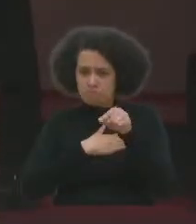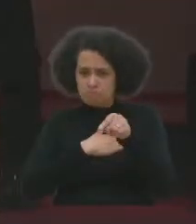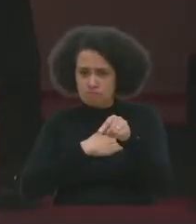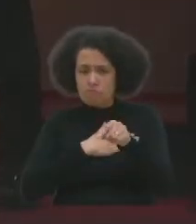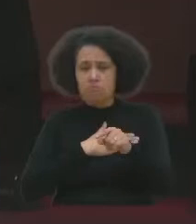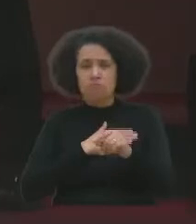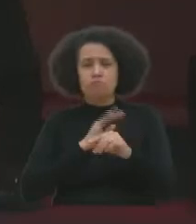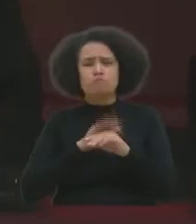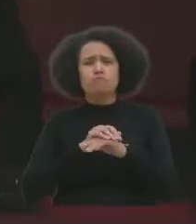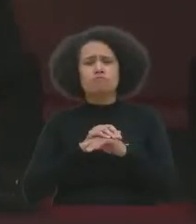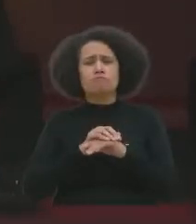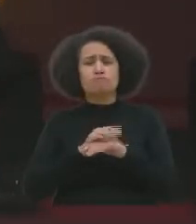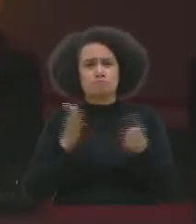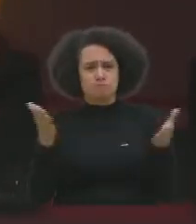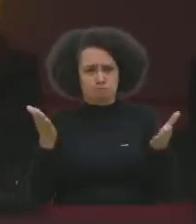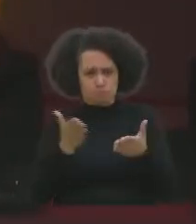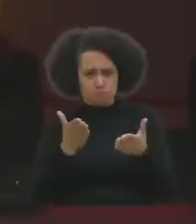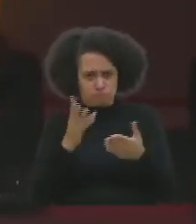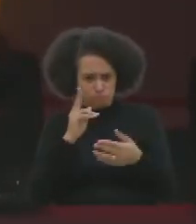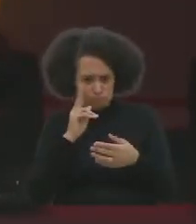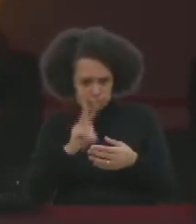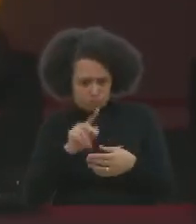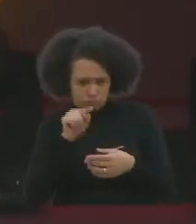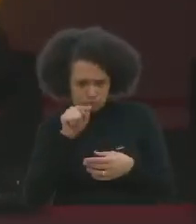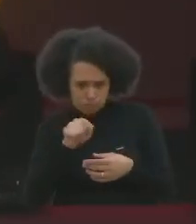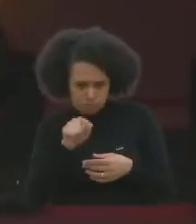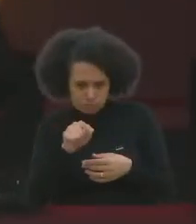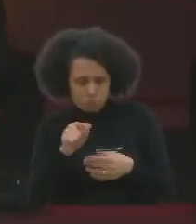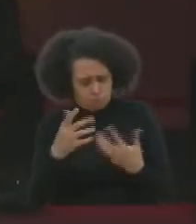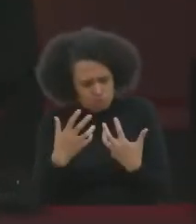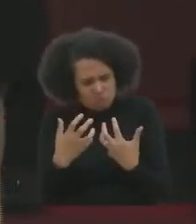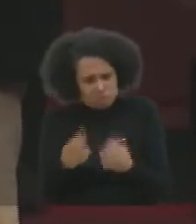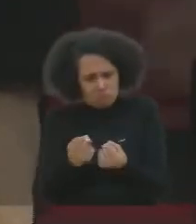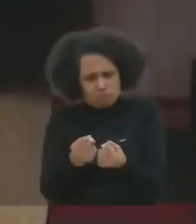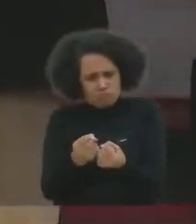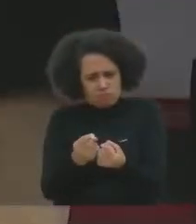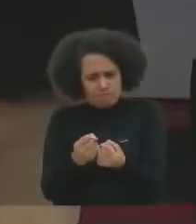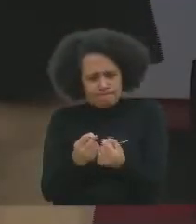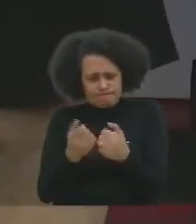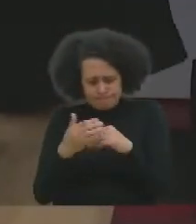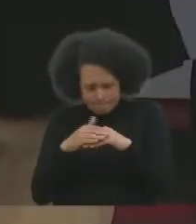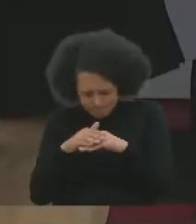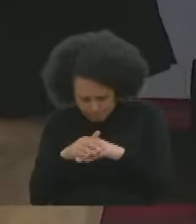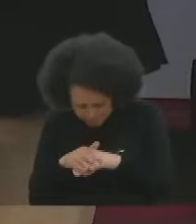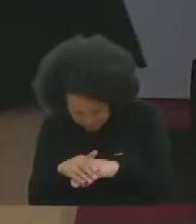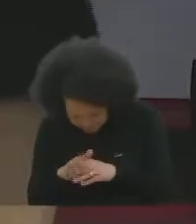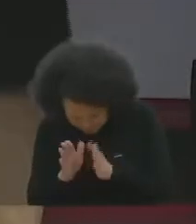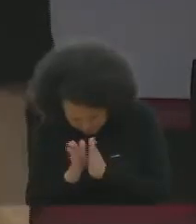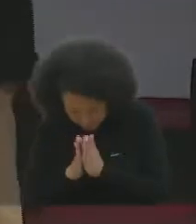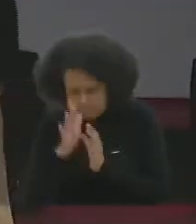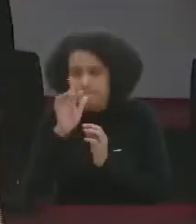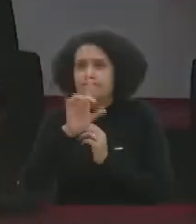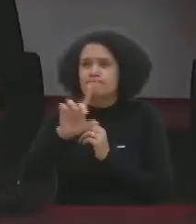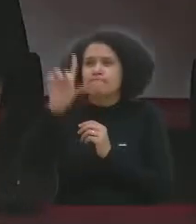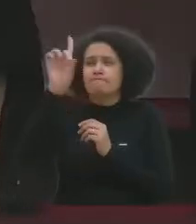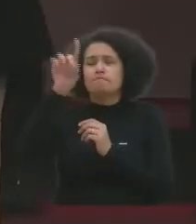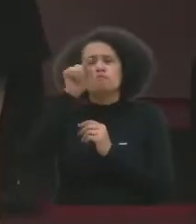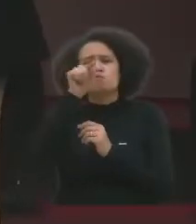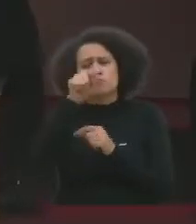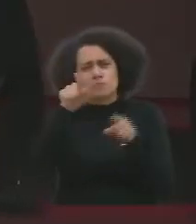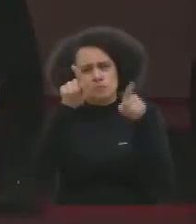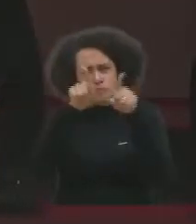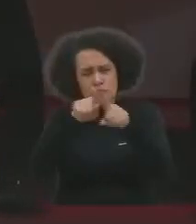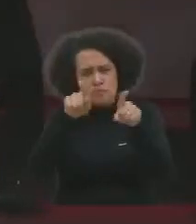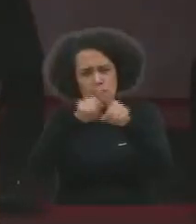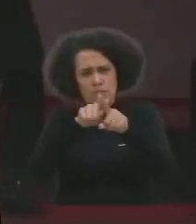Então, Tiago diz, submetei-vos a Deus. Submit, humble yourselves. Seja,